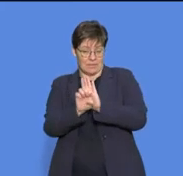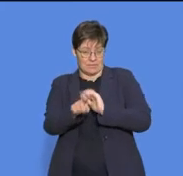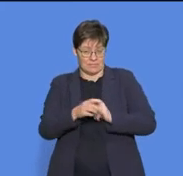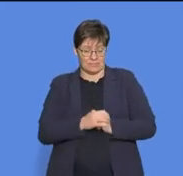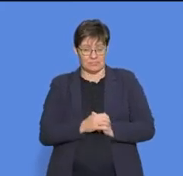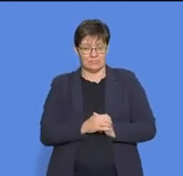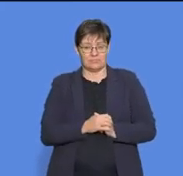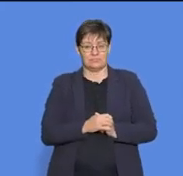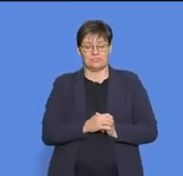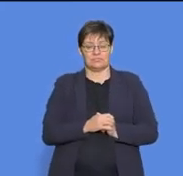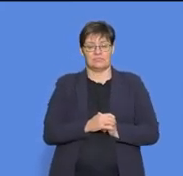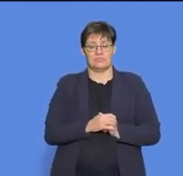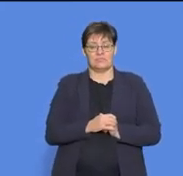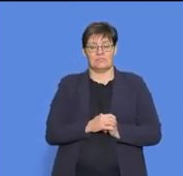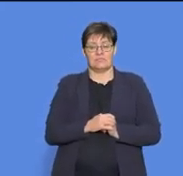Okay, our next example,